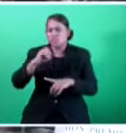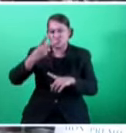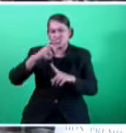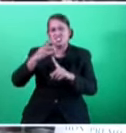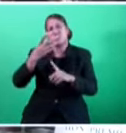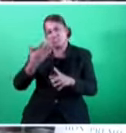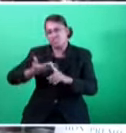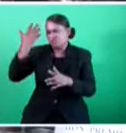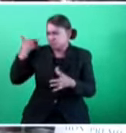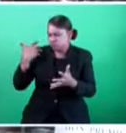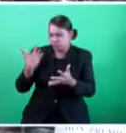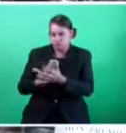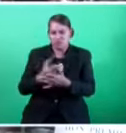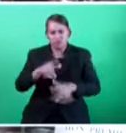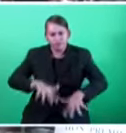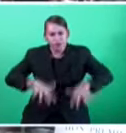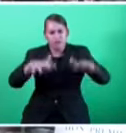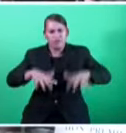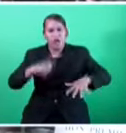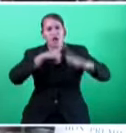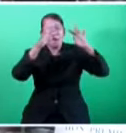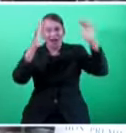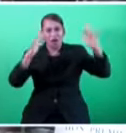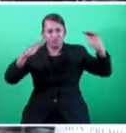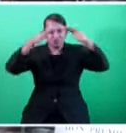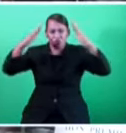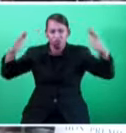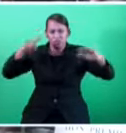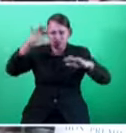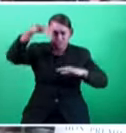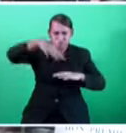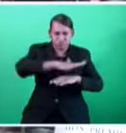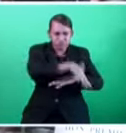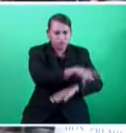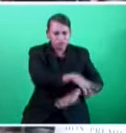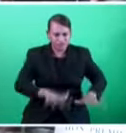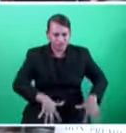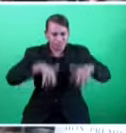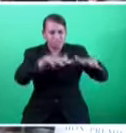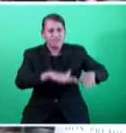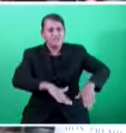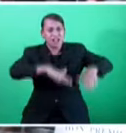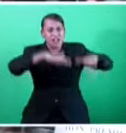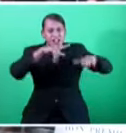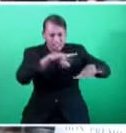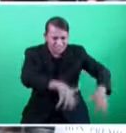silt because of what's happening in catchment. And not only it is affecting